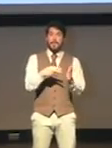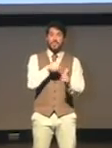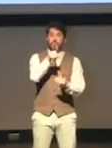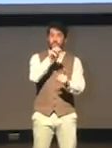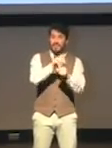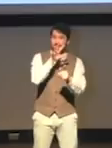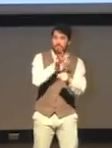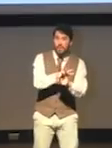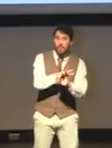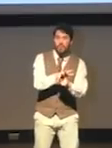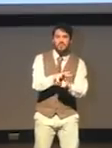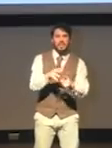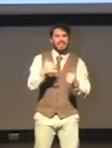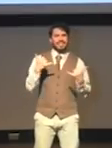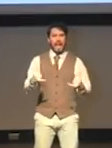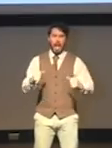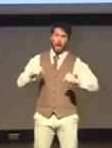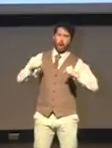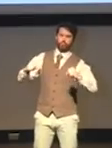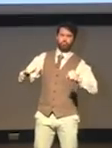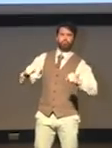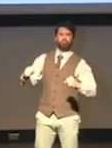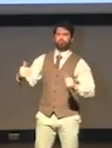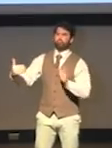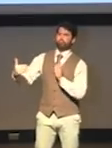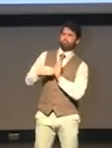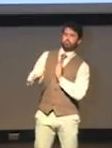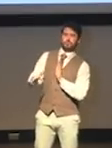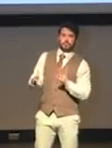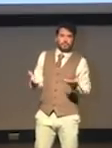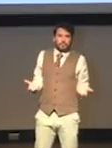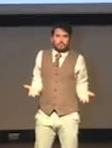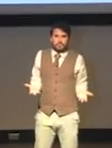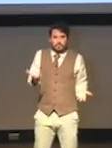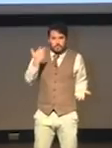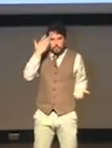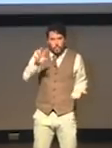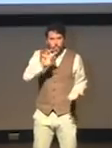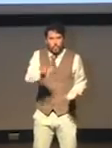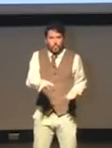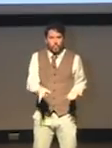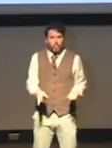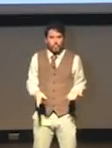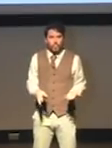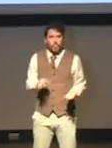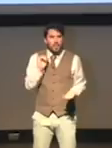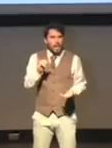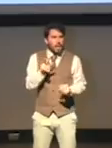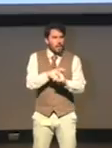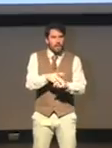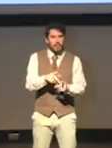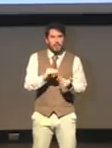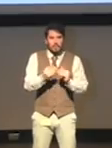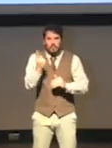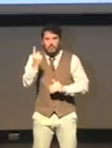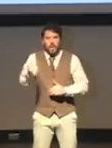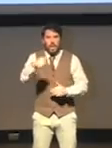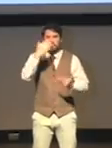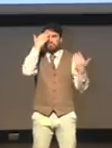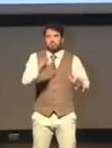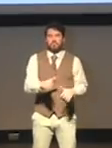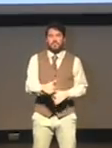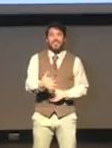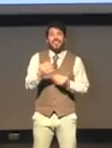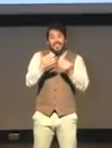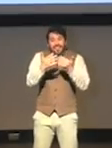protection for an individual healthcare worker or someone in the community. And I think that we will know more about that in the